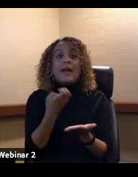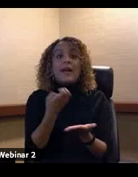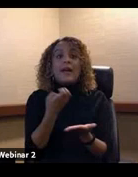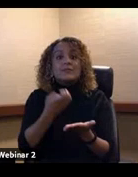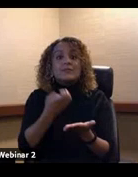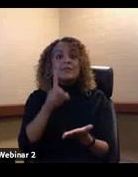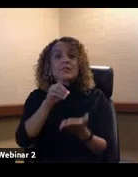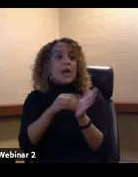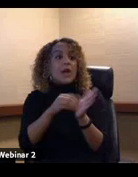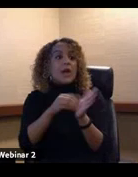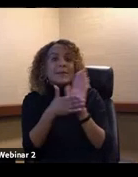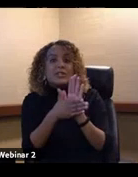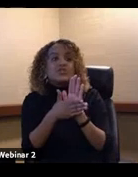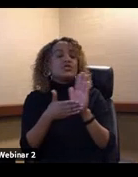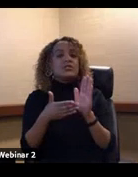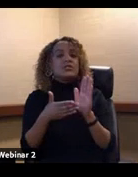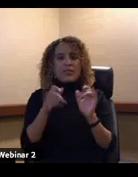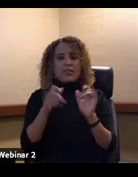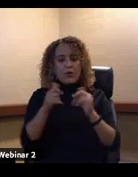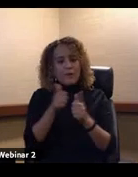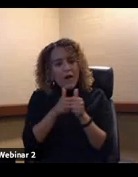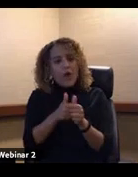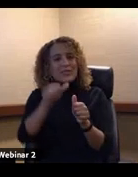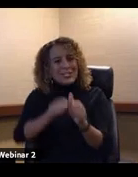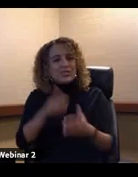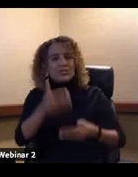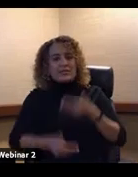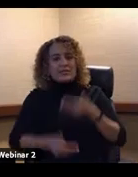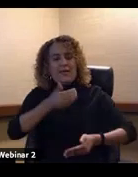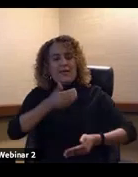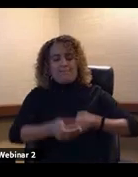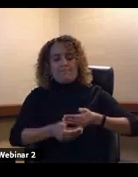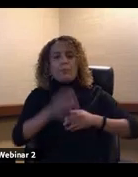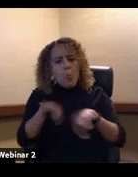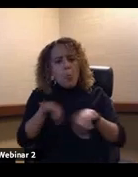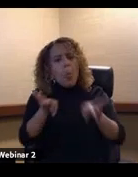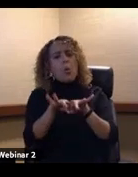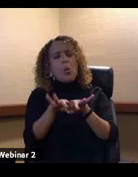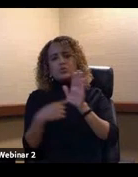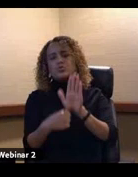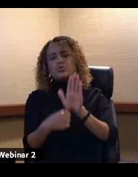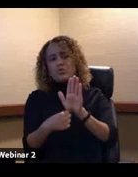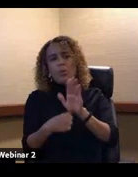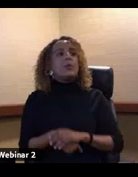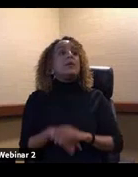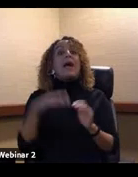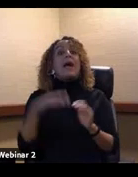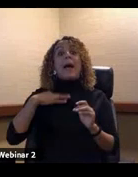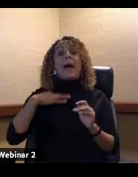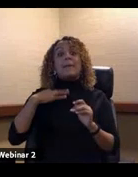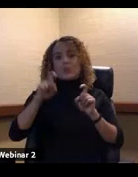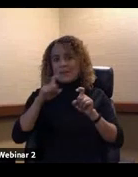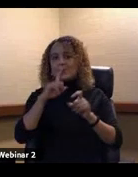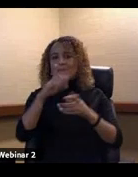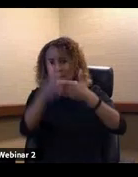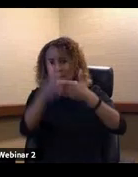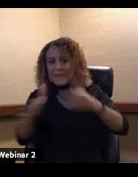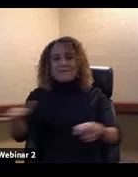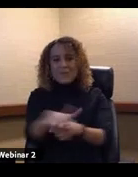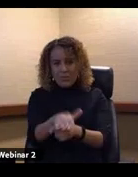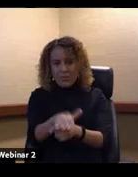try to submit your application properly and, again, followed all the steps in the timeline we've outlined. The application must be